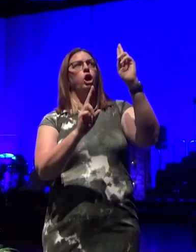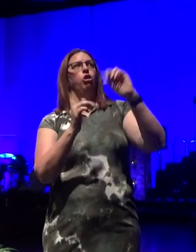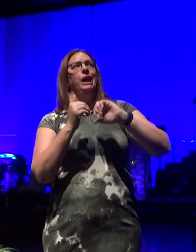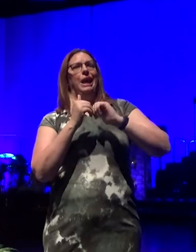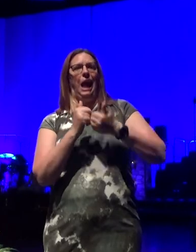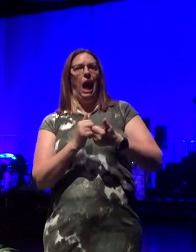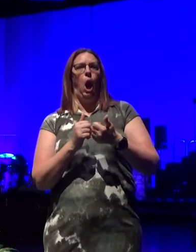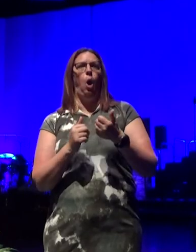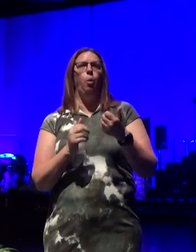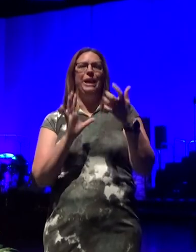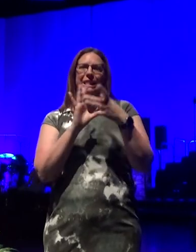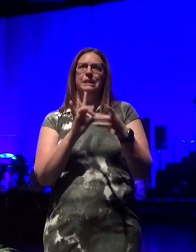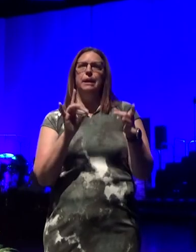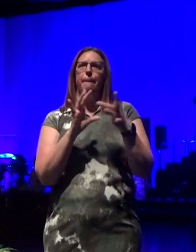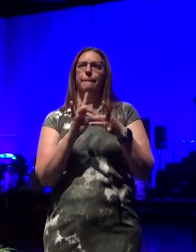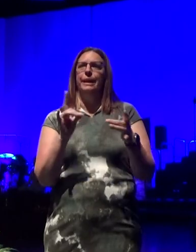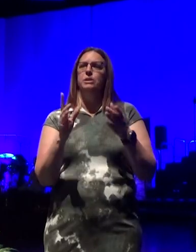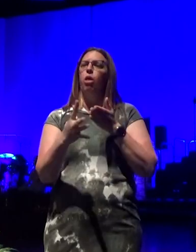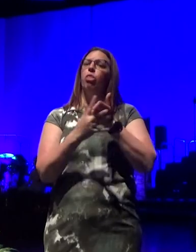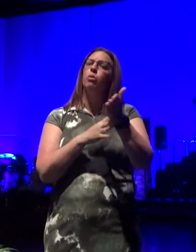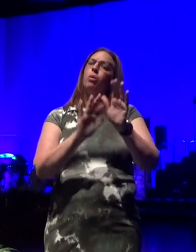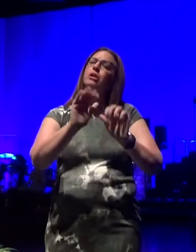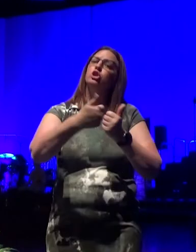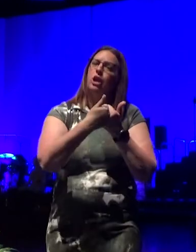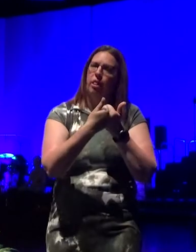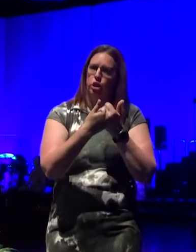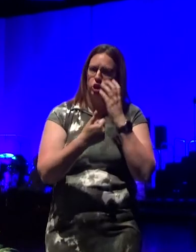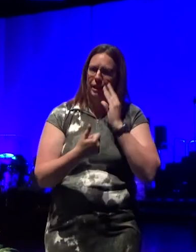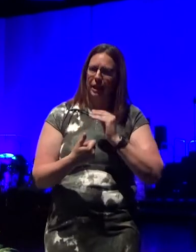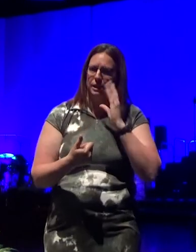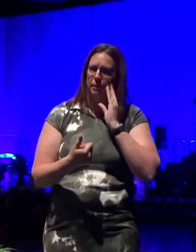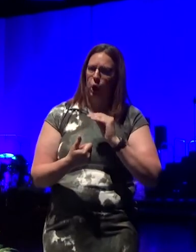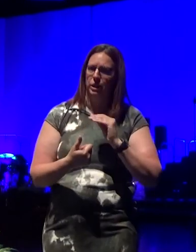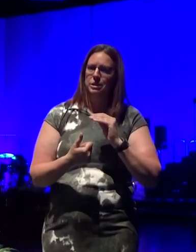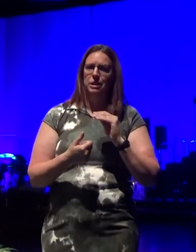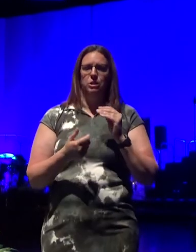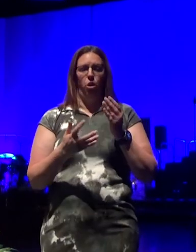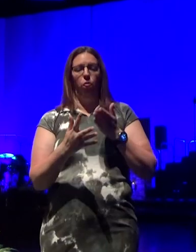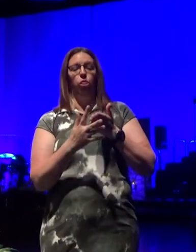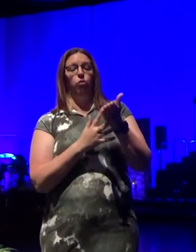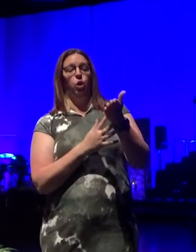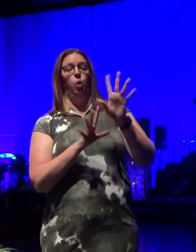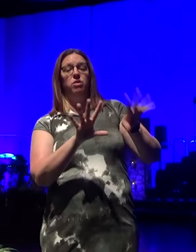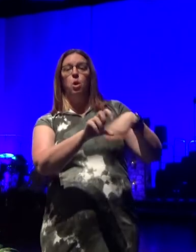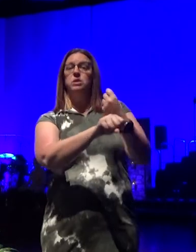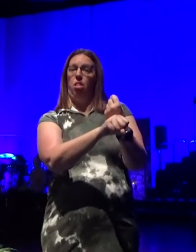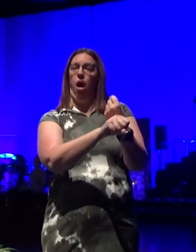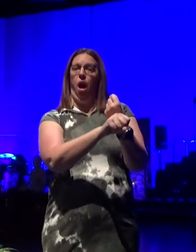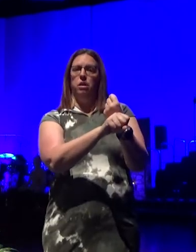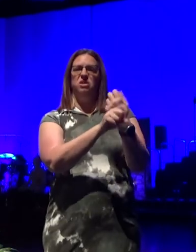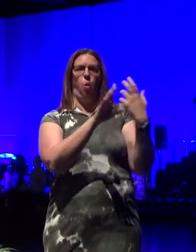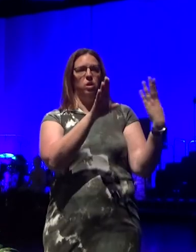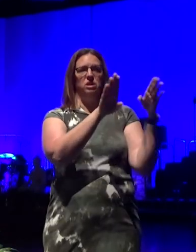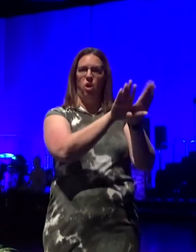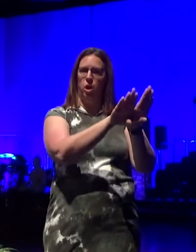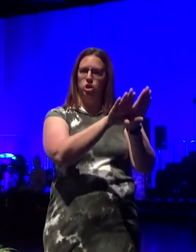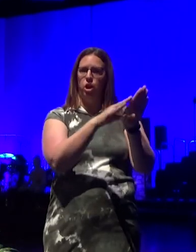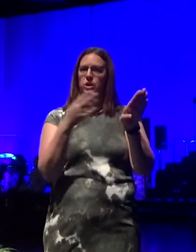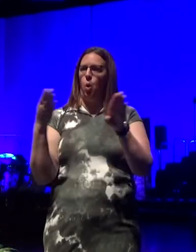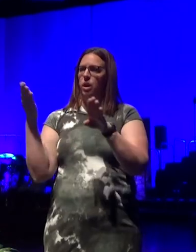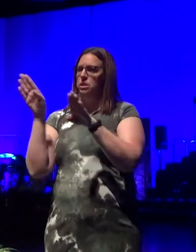challenging experiences, through the seeming locked doors, through frustrations or